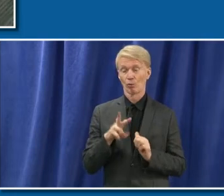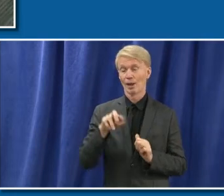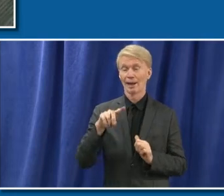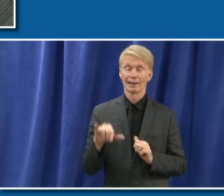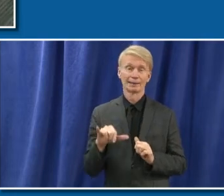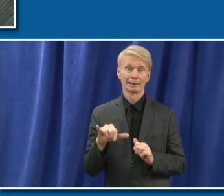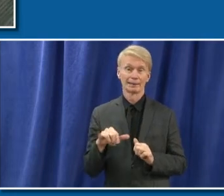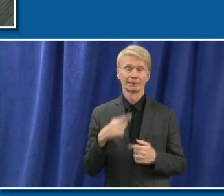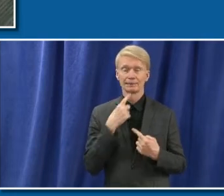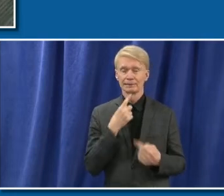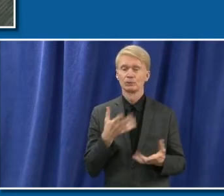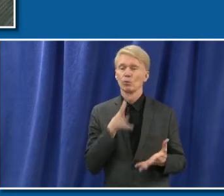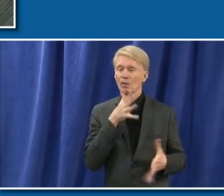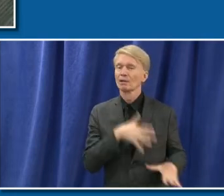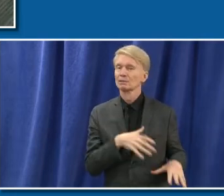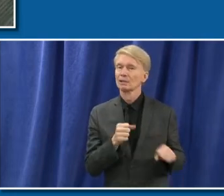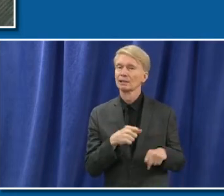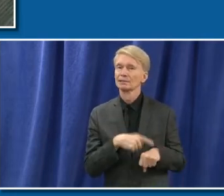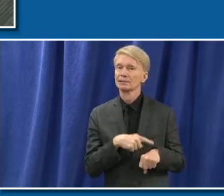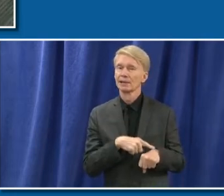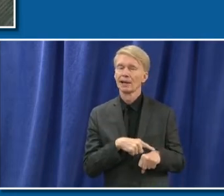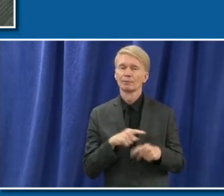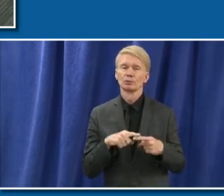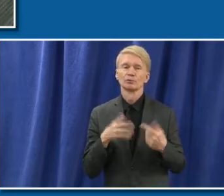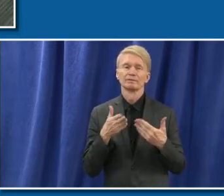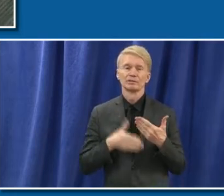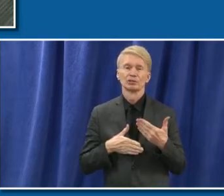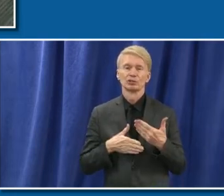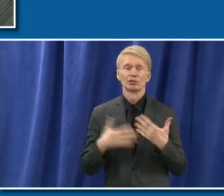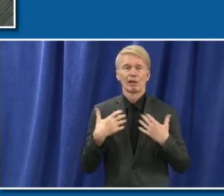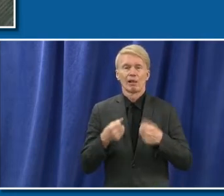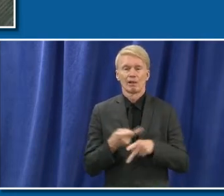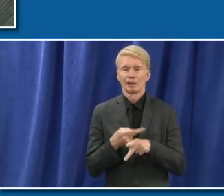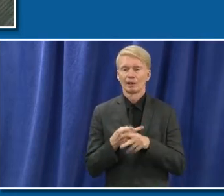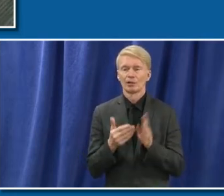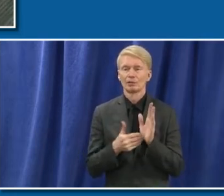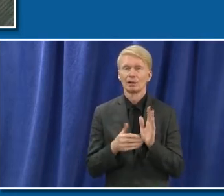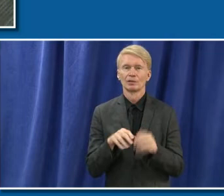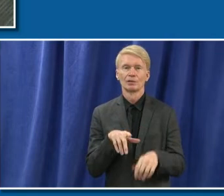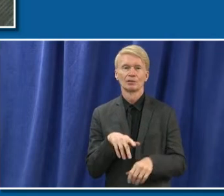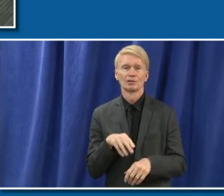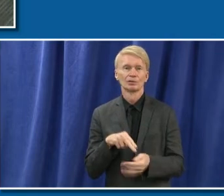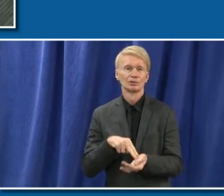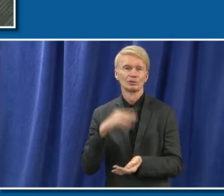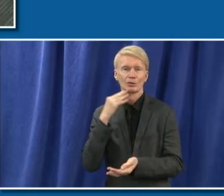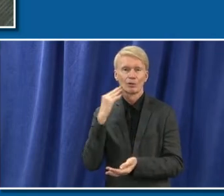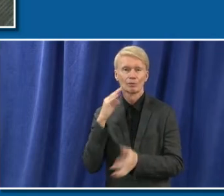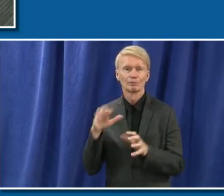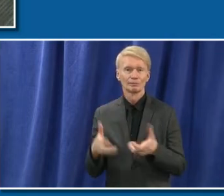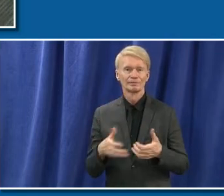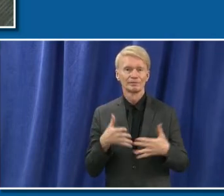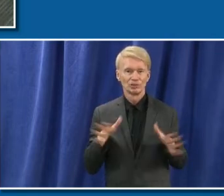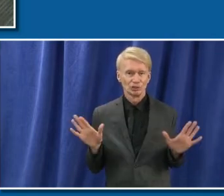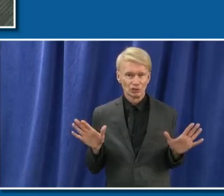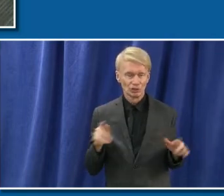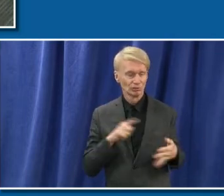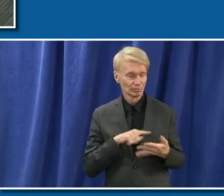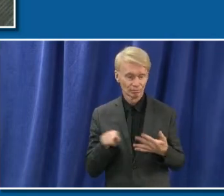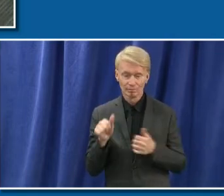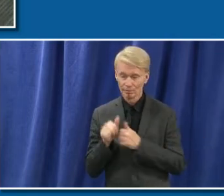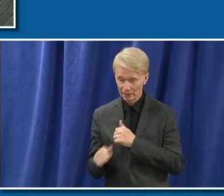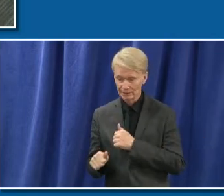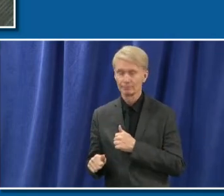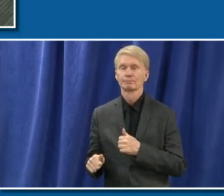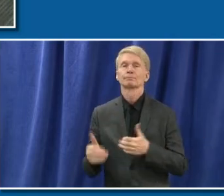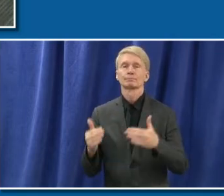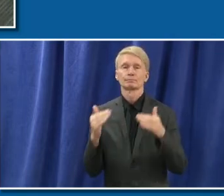expect it will take us some time to finish the healthcare provider category and the long-term care facility residents. But once we get through that